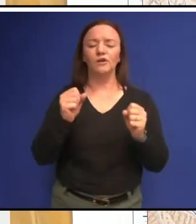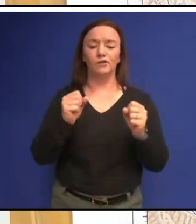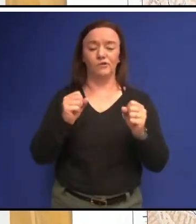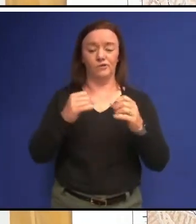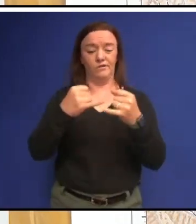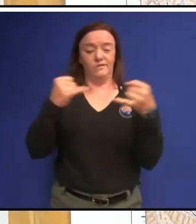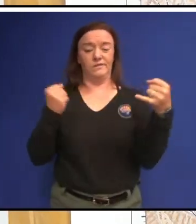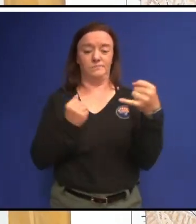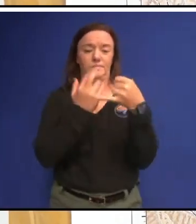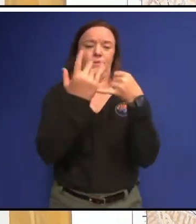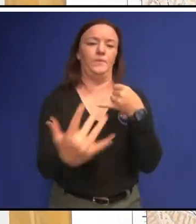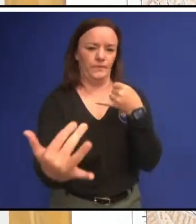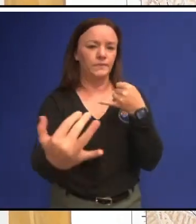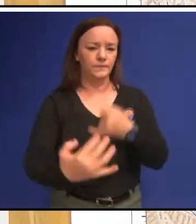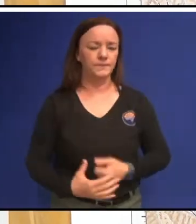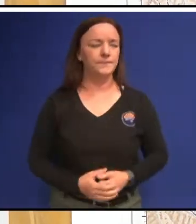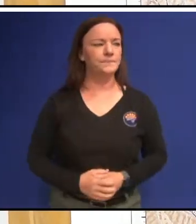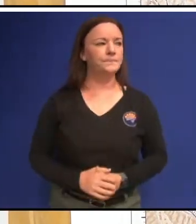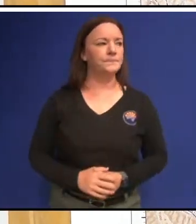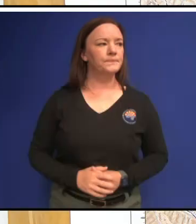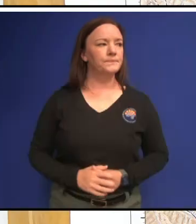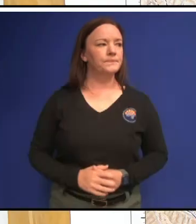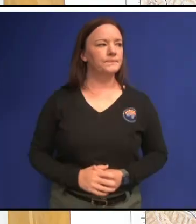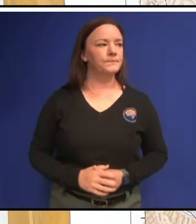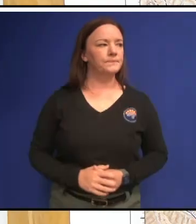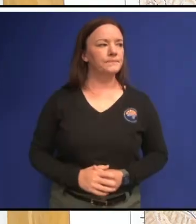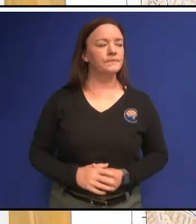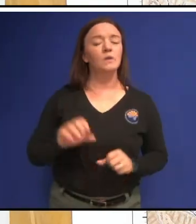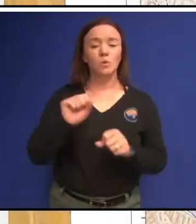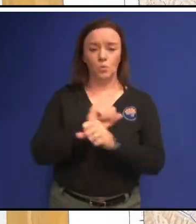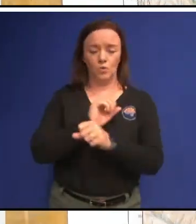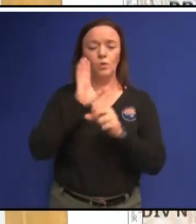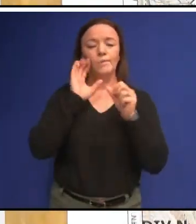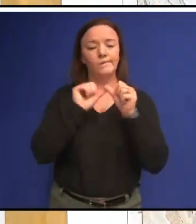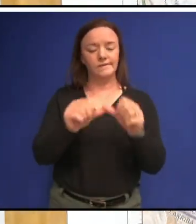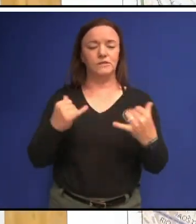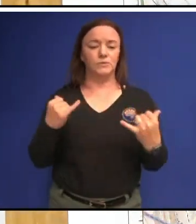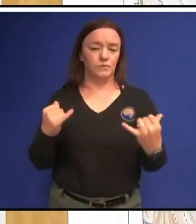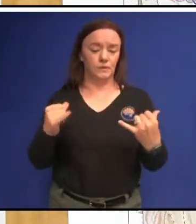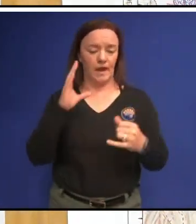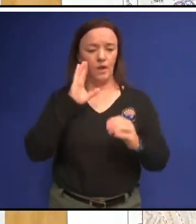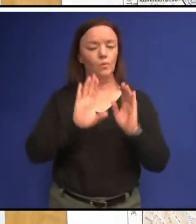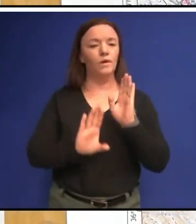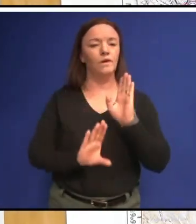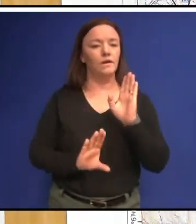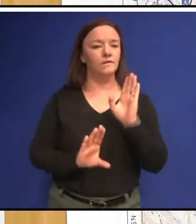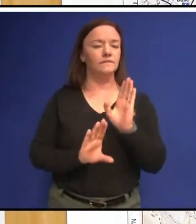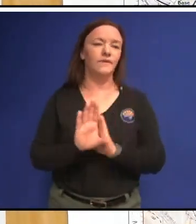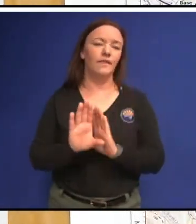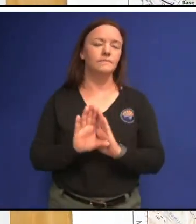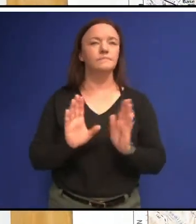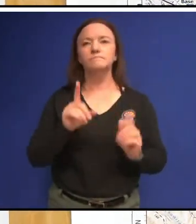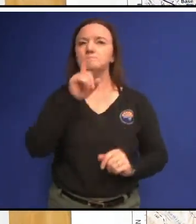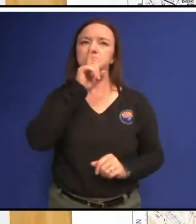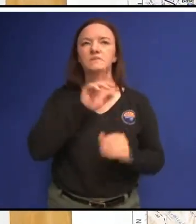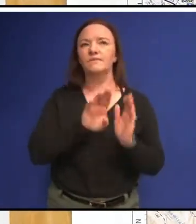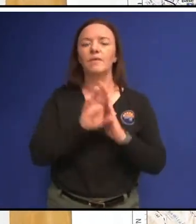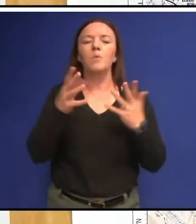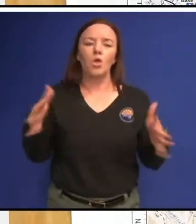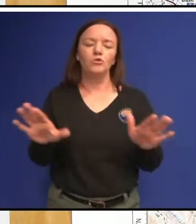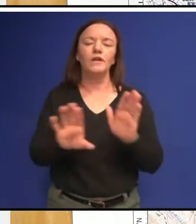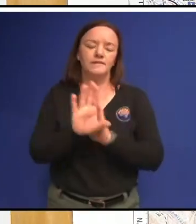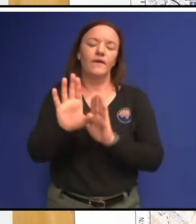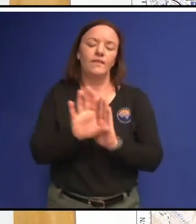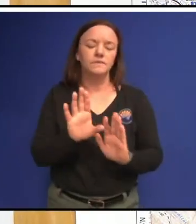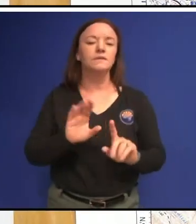This work today is going to continue. We're going to develop and ensure, well, not develop because we've already developed them before, but we are